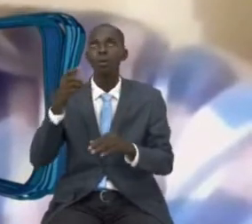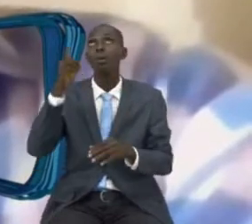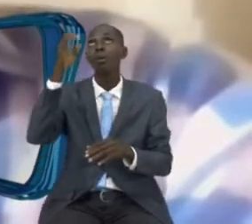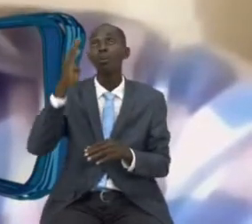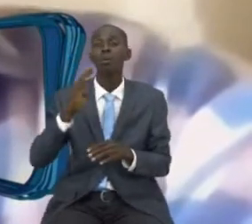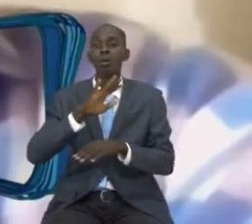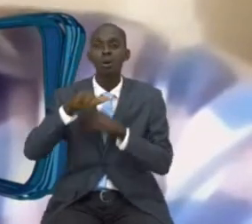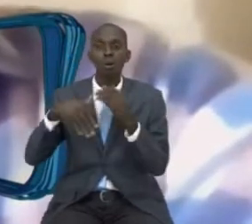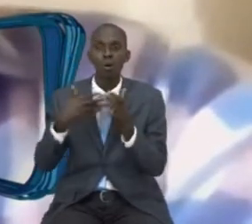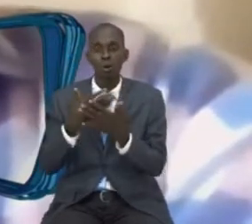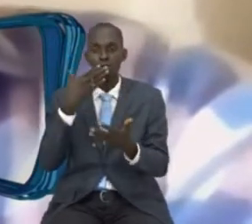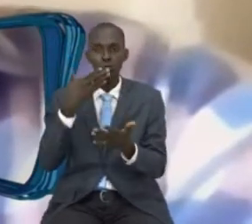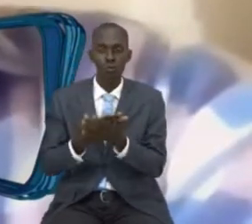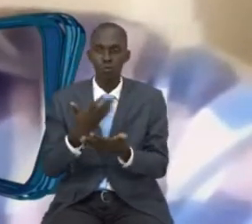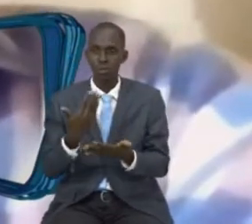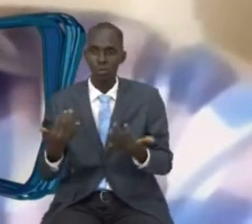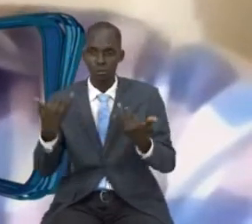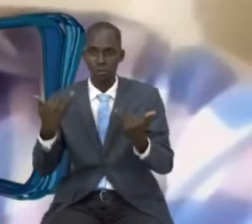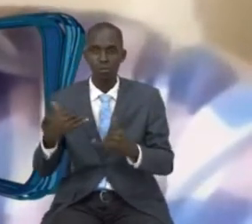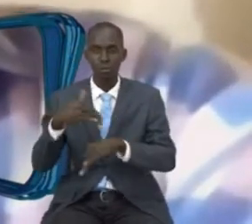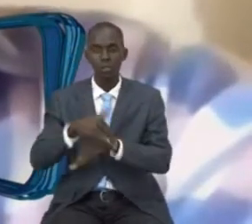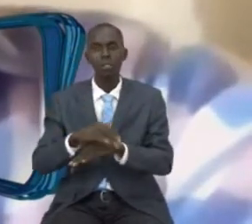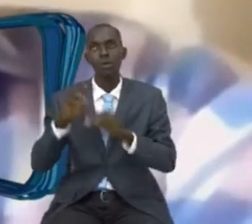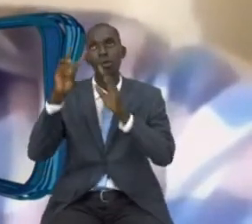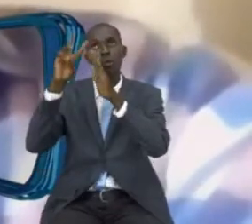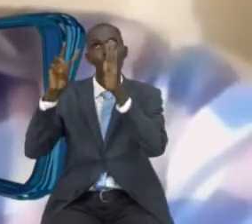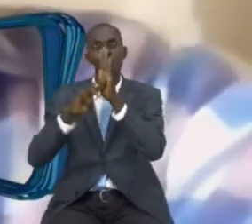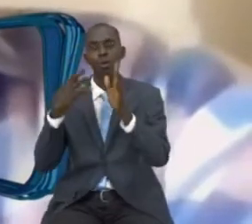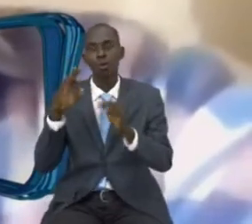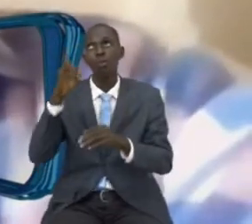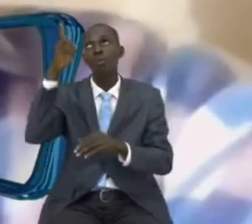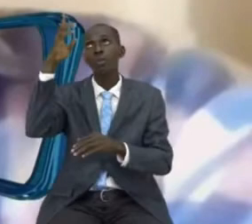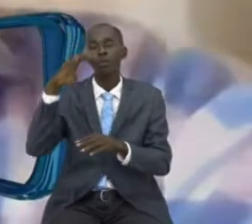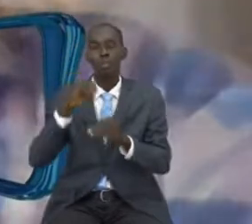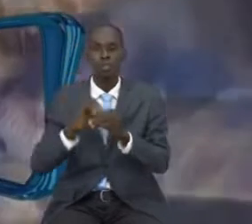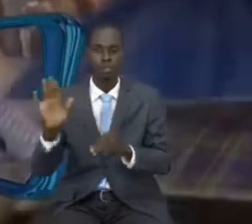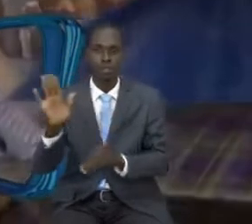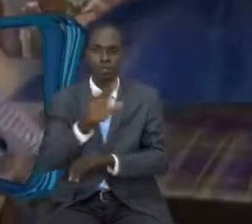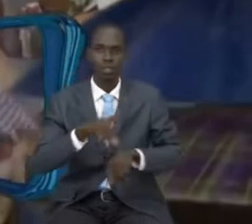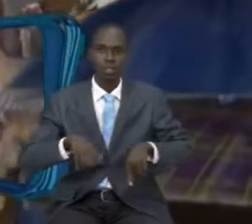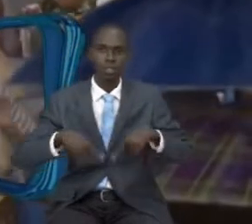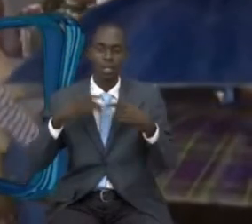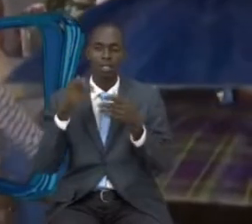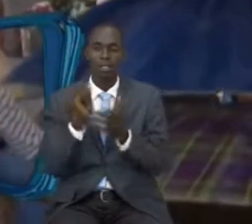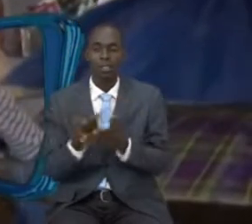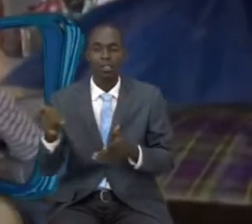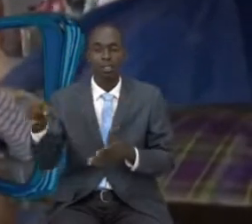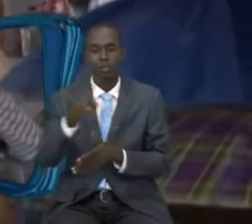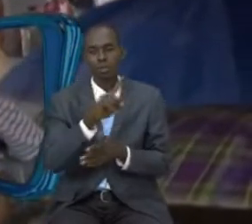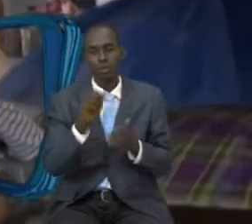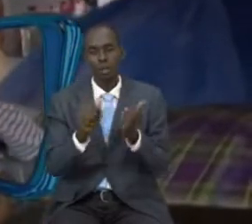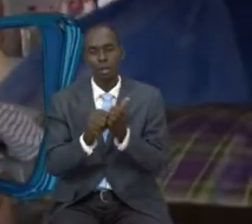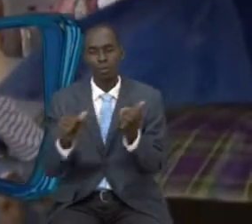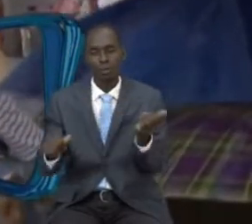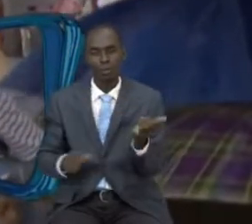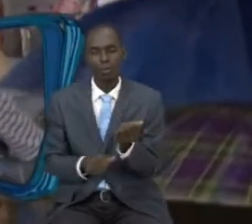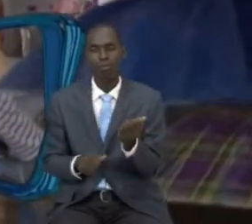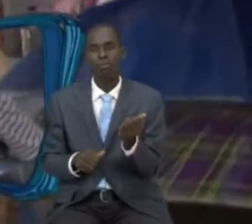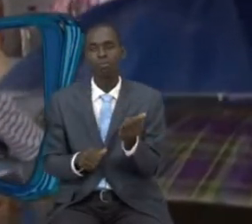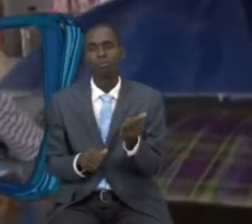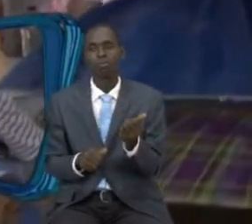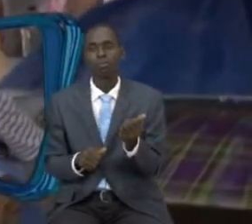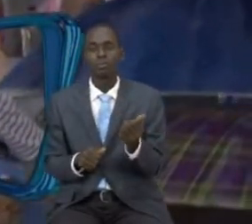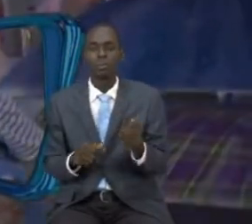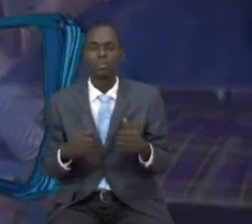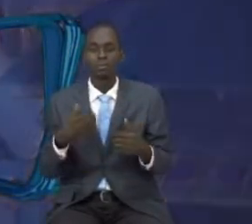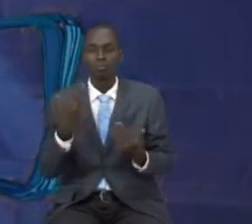good things tonight, will of God in your life. That you should abstain from